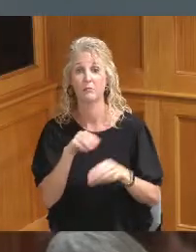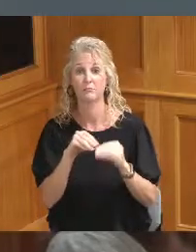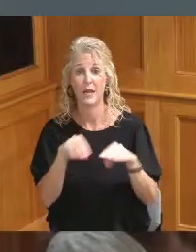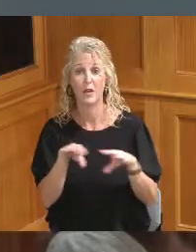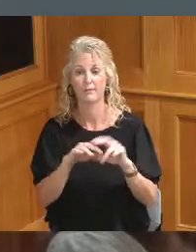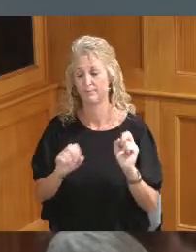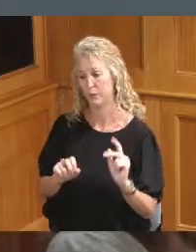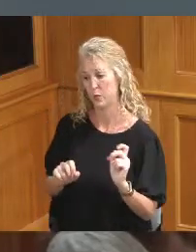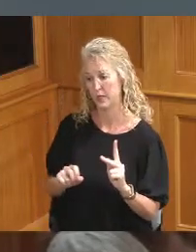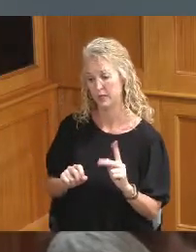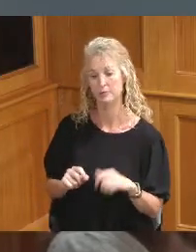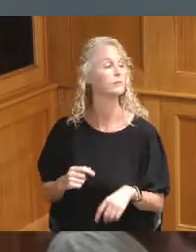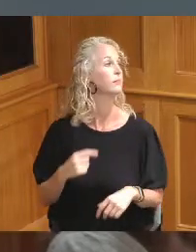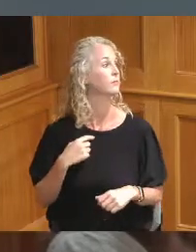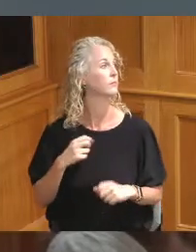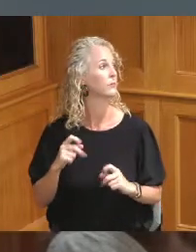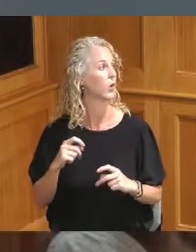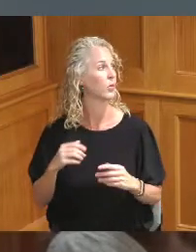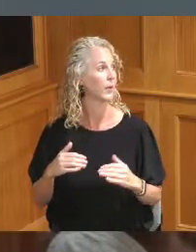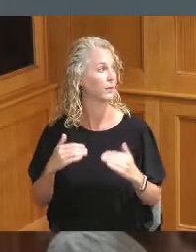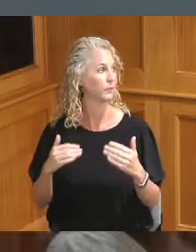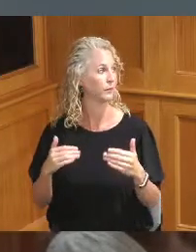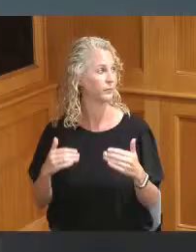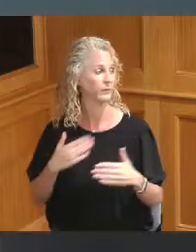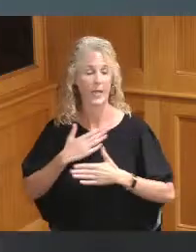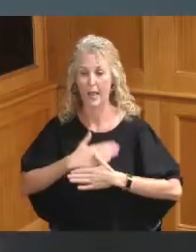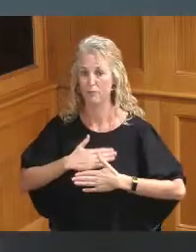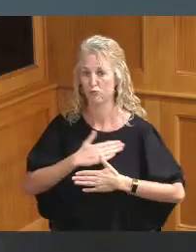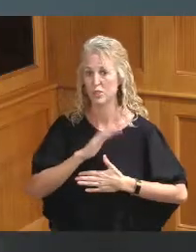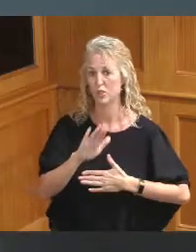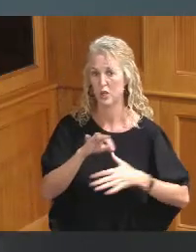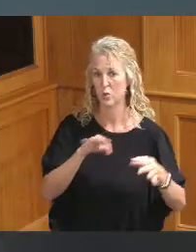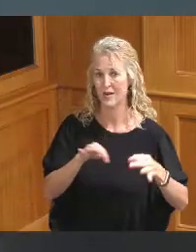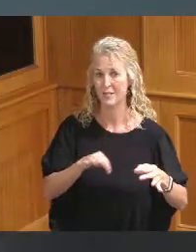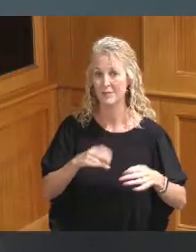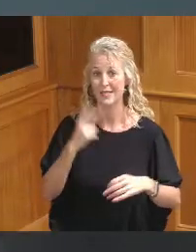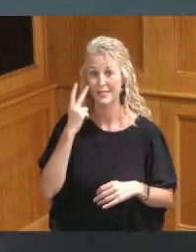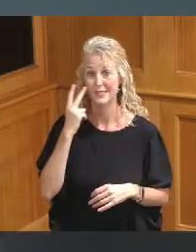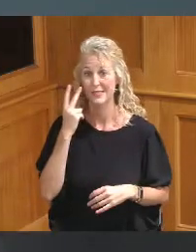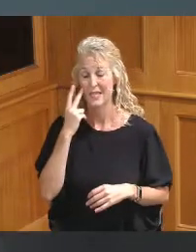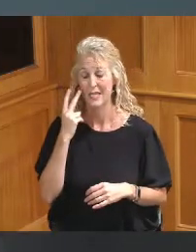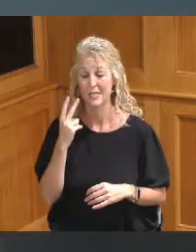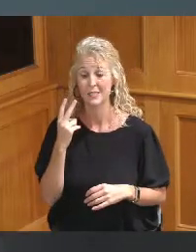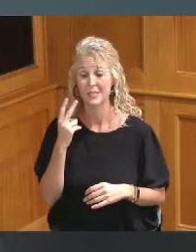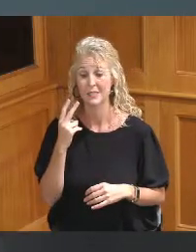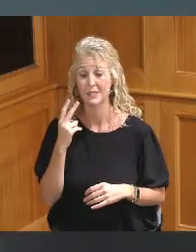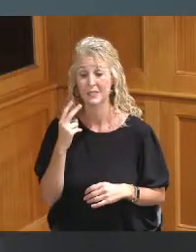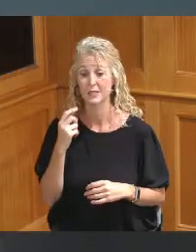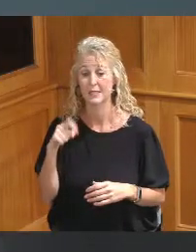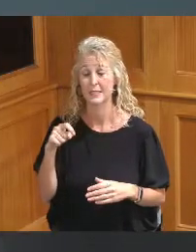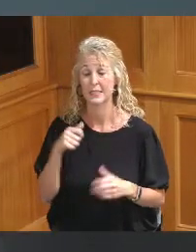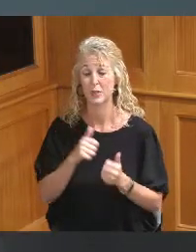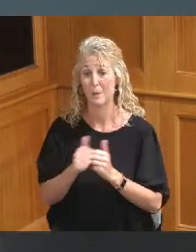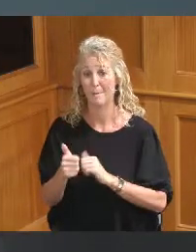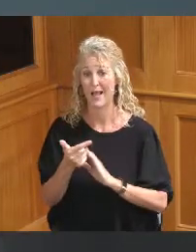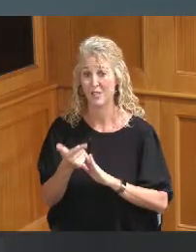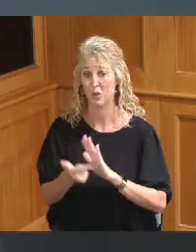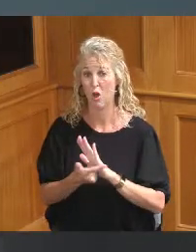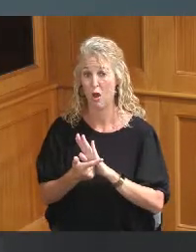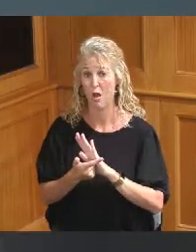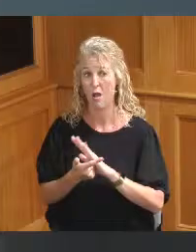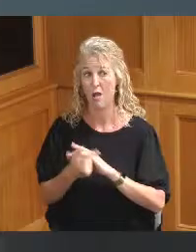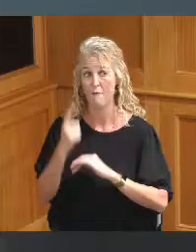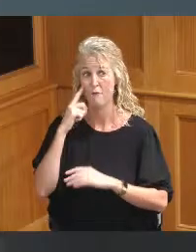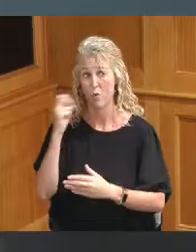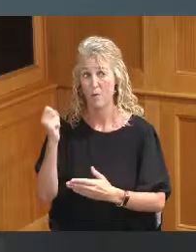Okay. So I'm looking at next steps. I appreciate that. And it says we will probably need to pass some legislation